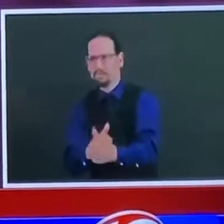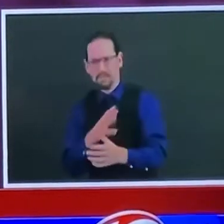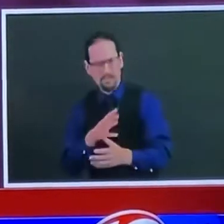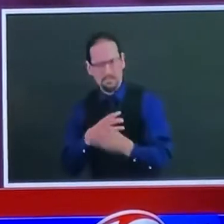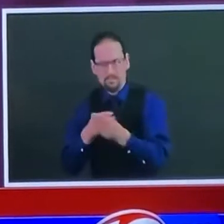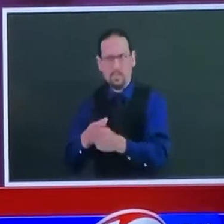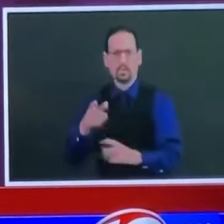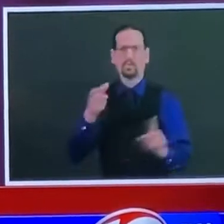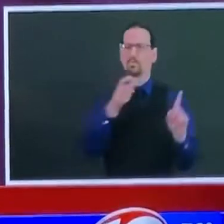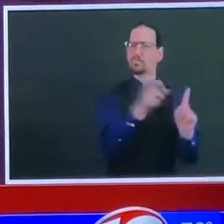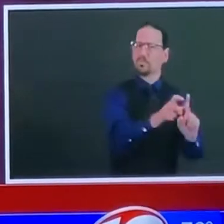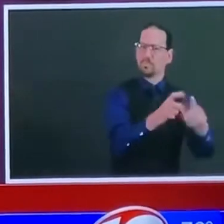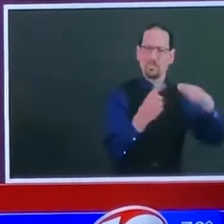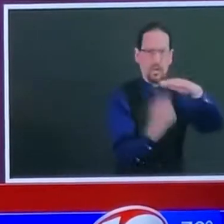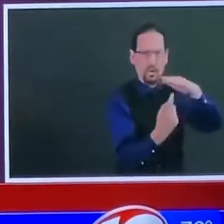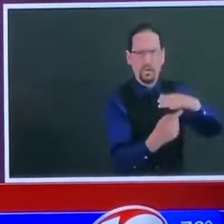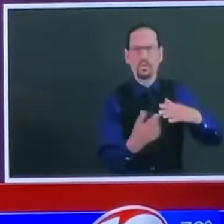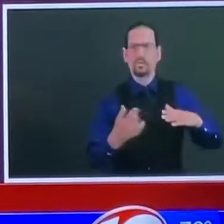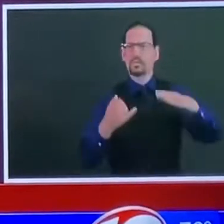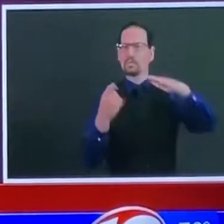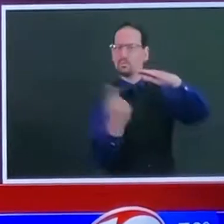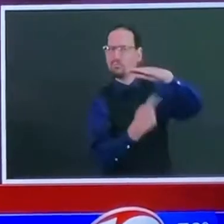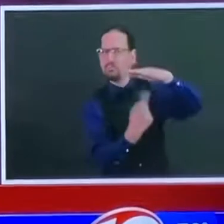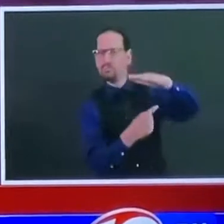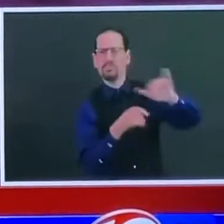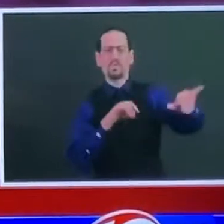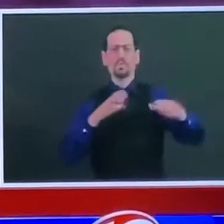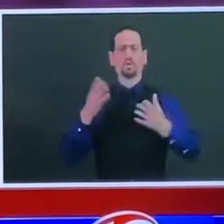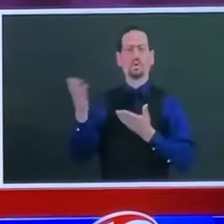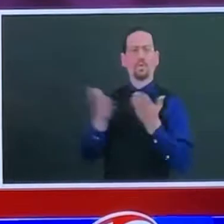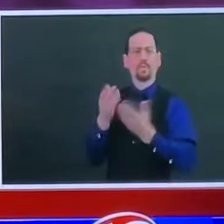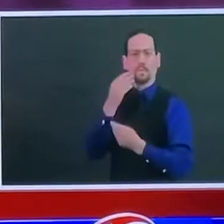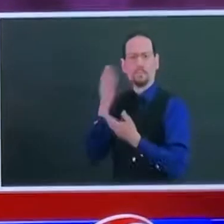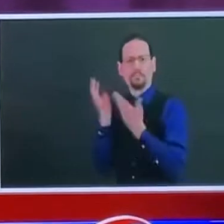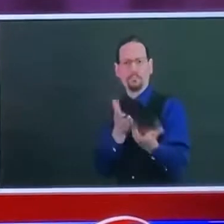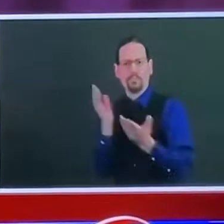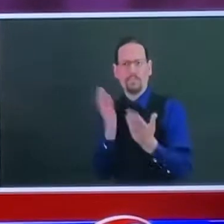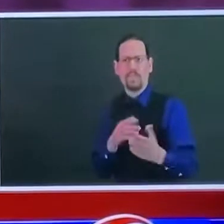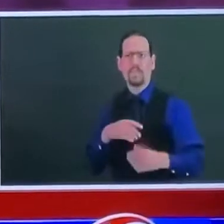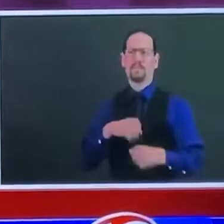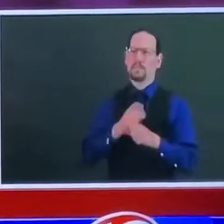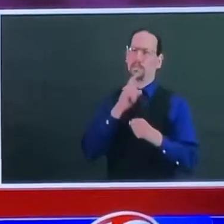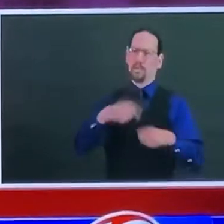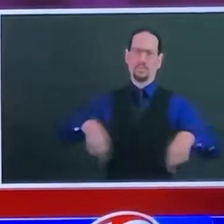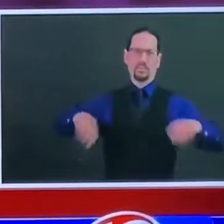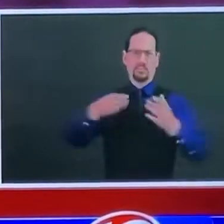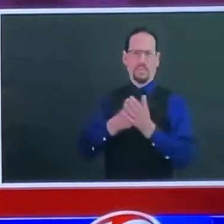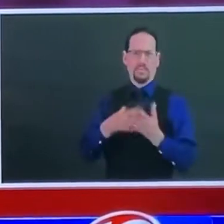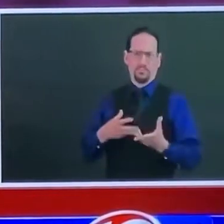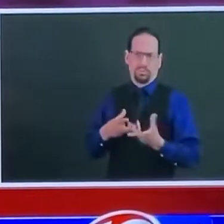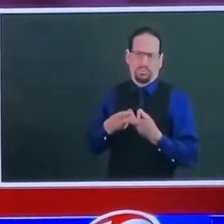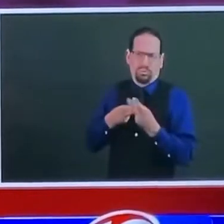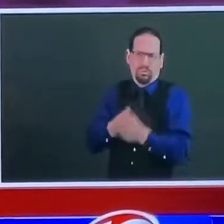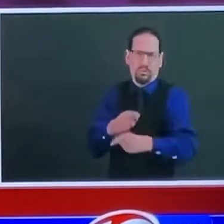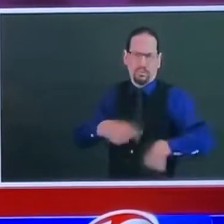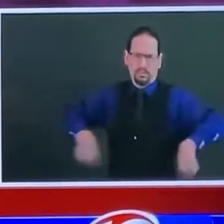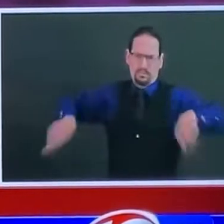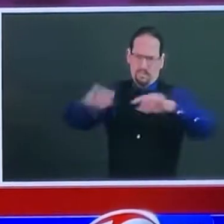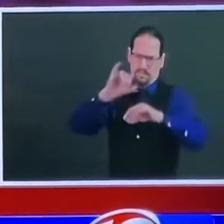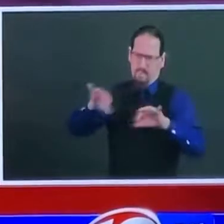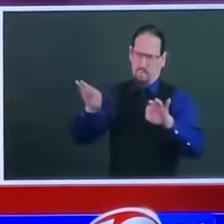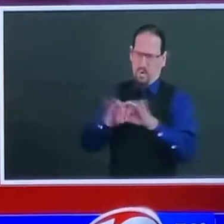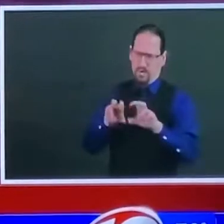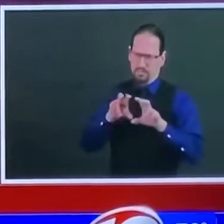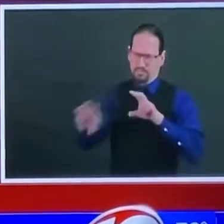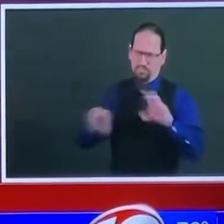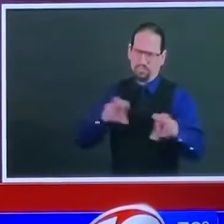food delivery, etc. So the vast bulk of it will be to meet these immediate needs, and I need to make